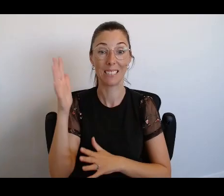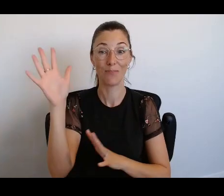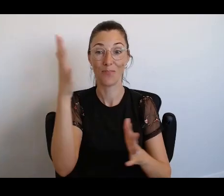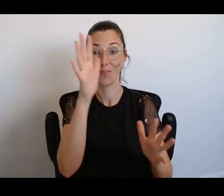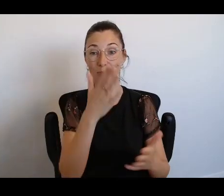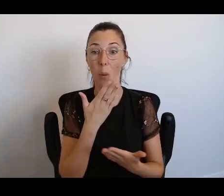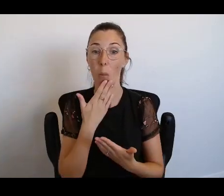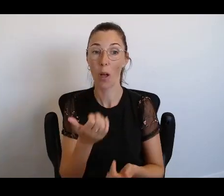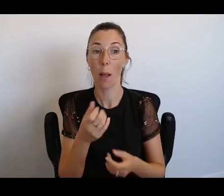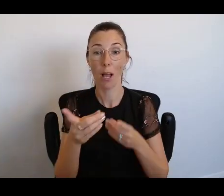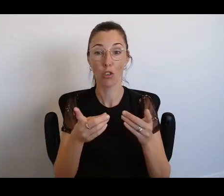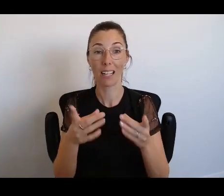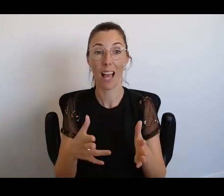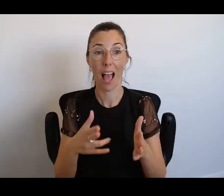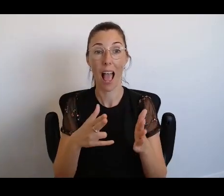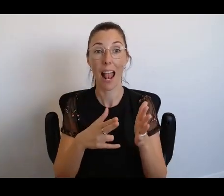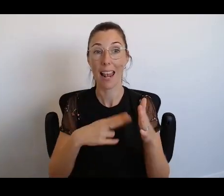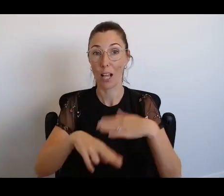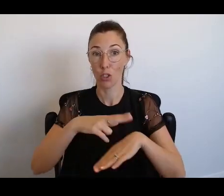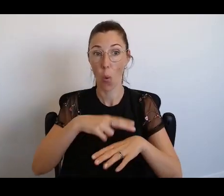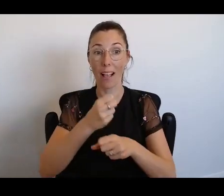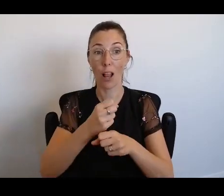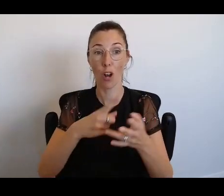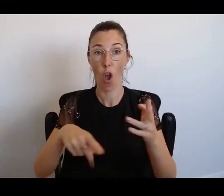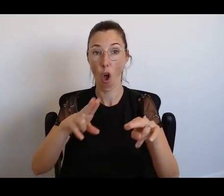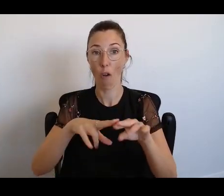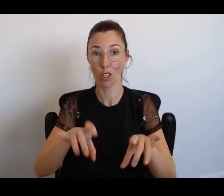National Gallery of Australia, Nick Mitrovic.